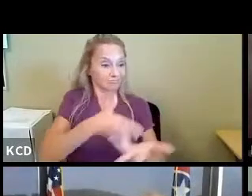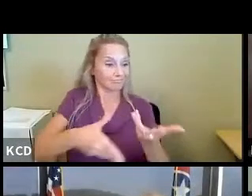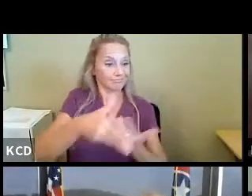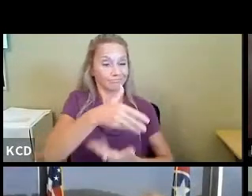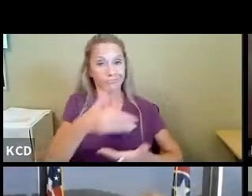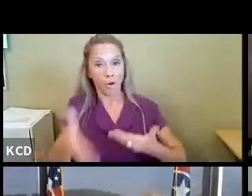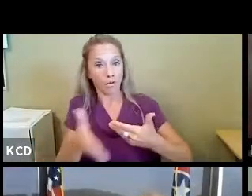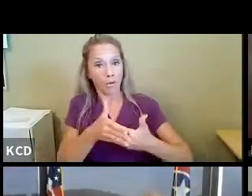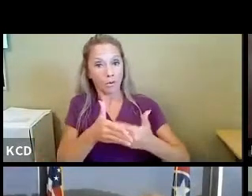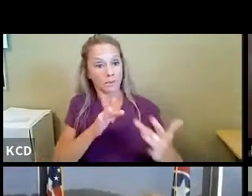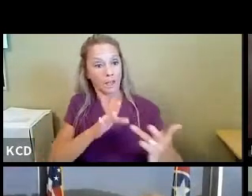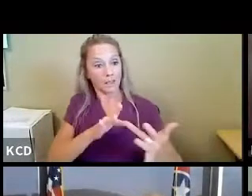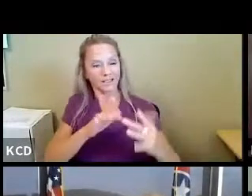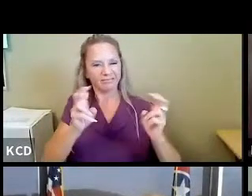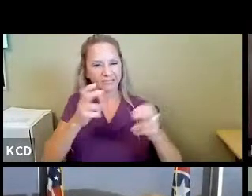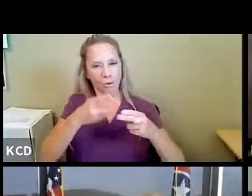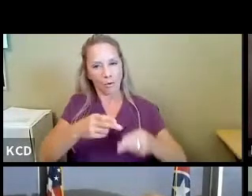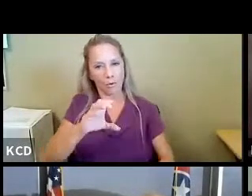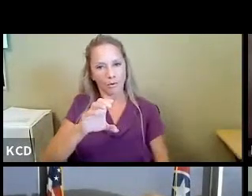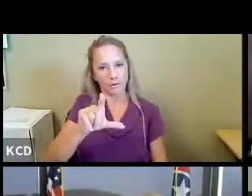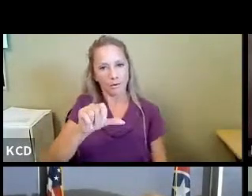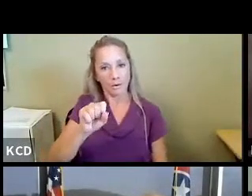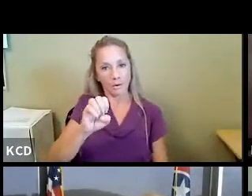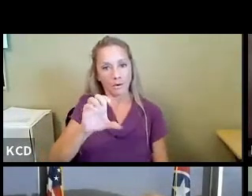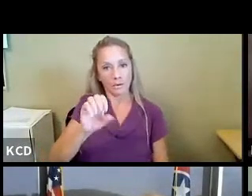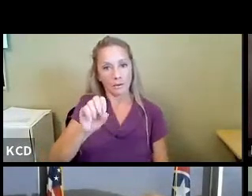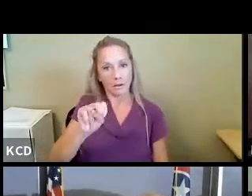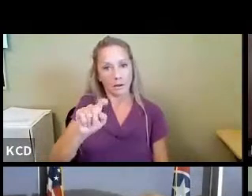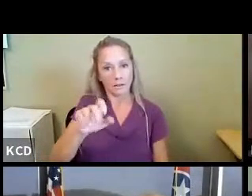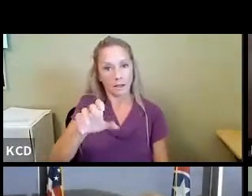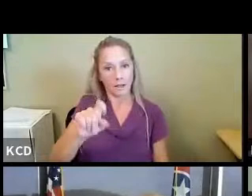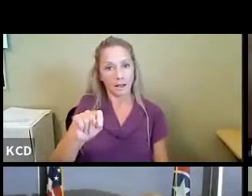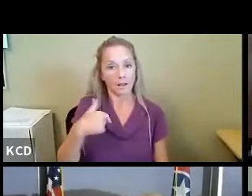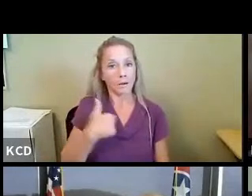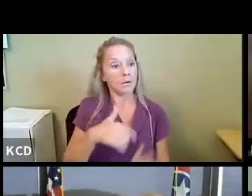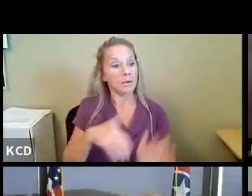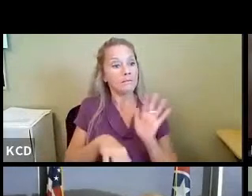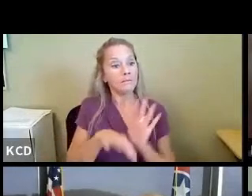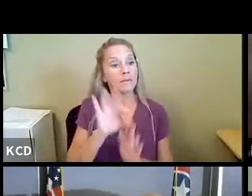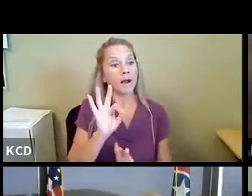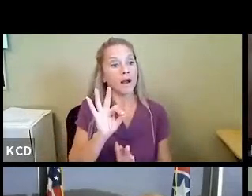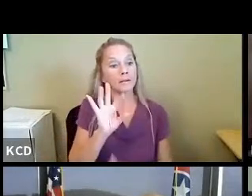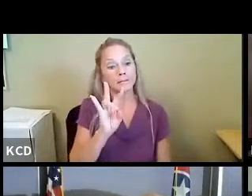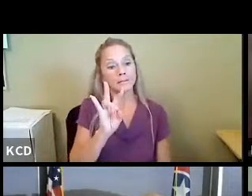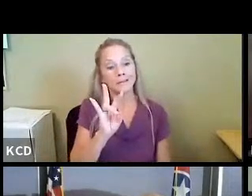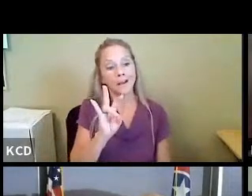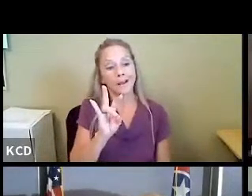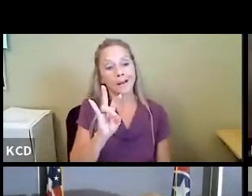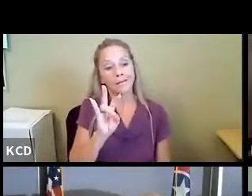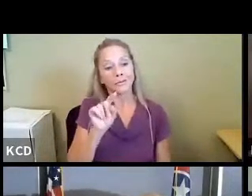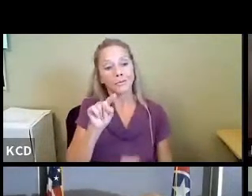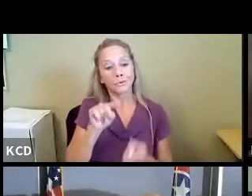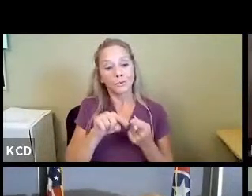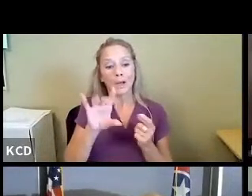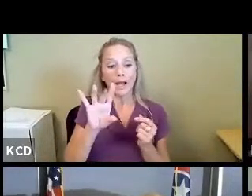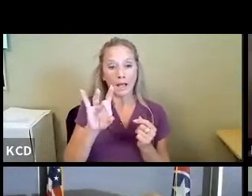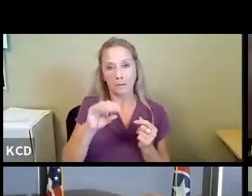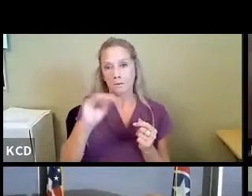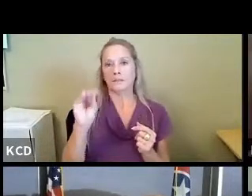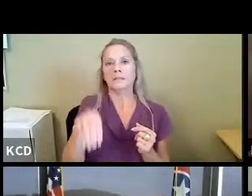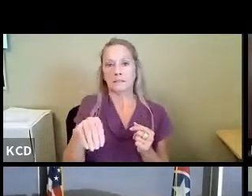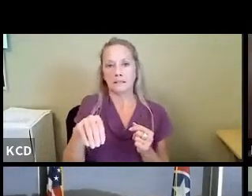every single person in the hall, we found a 7 to 8% positivity rate. They're all